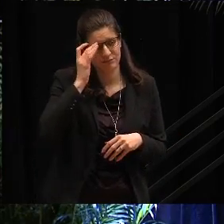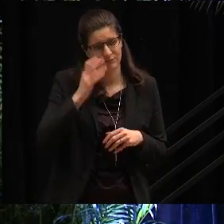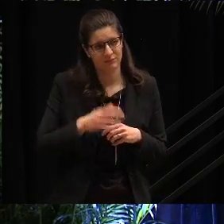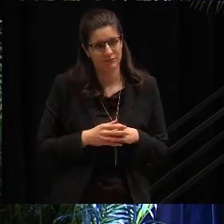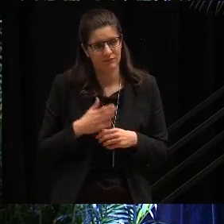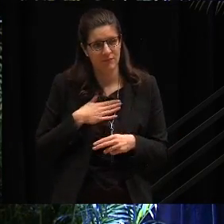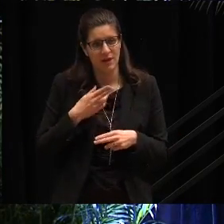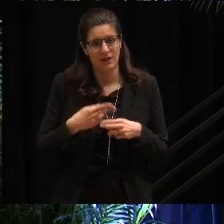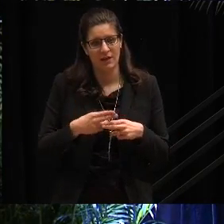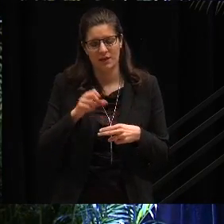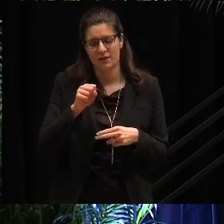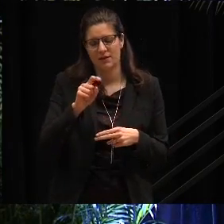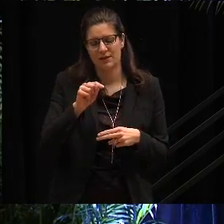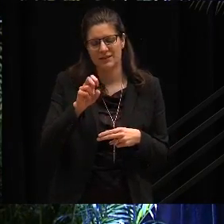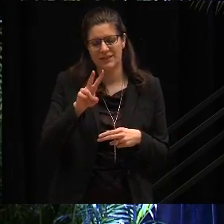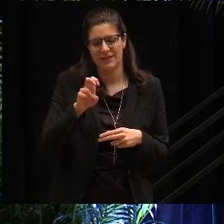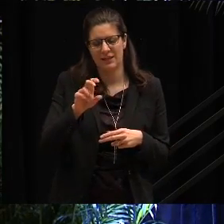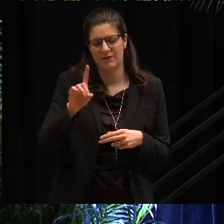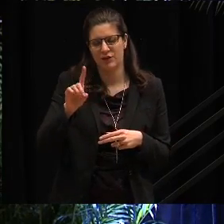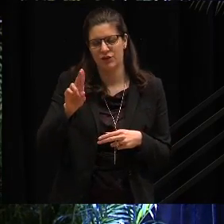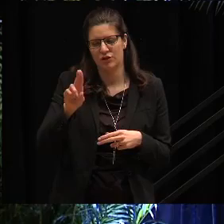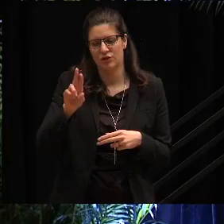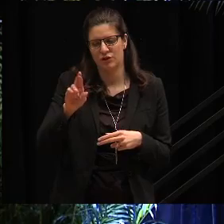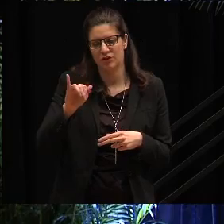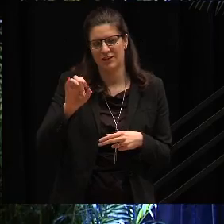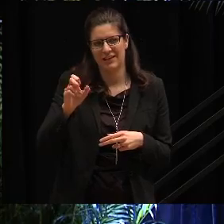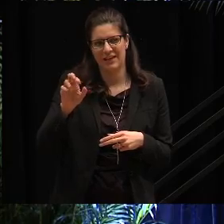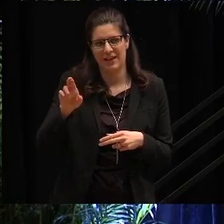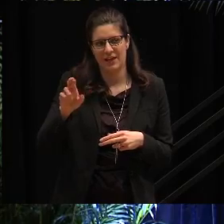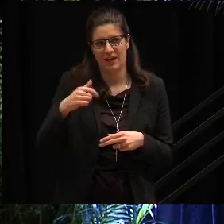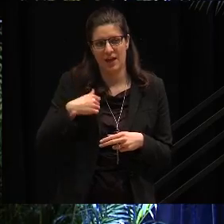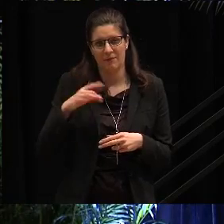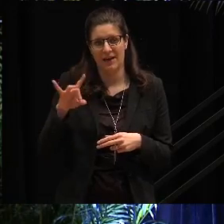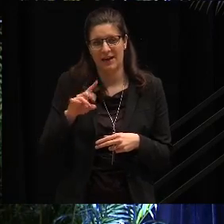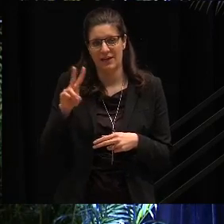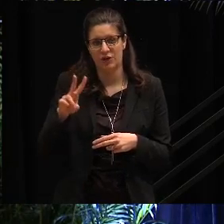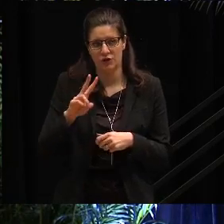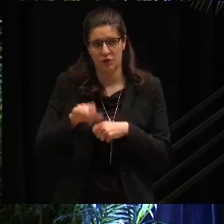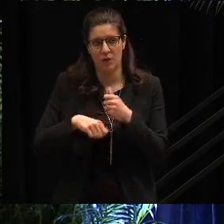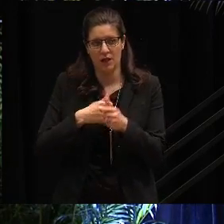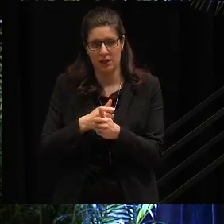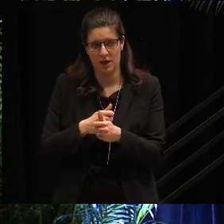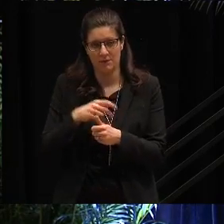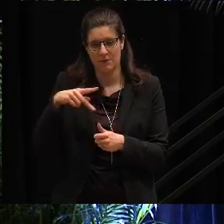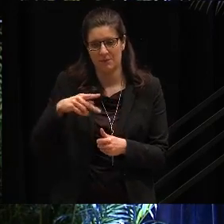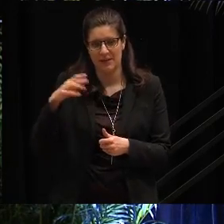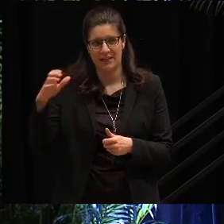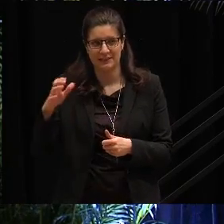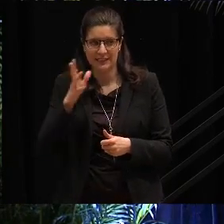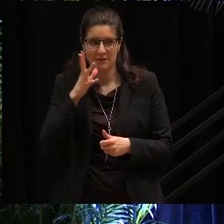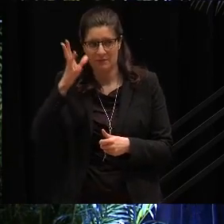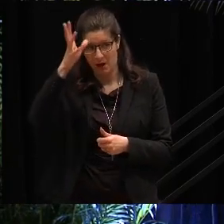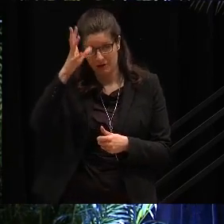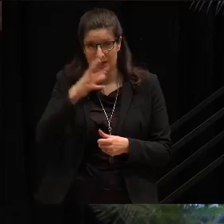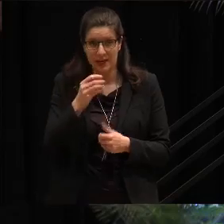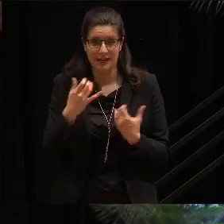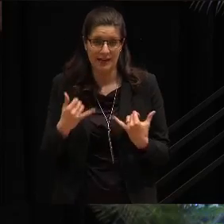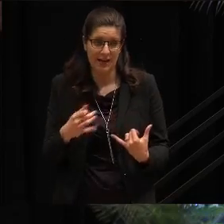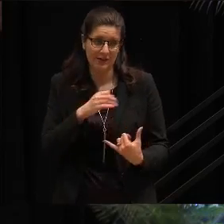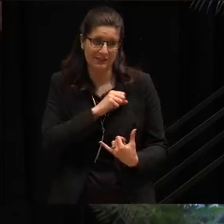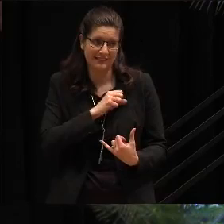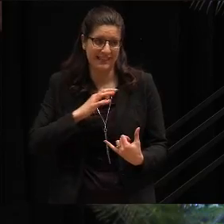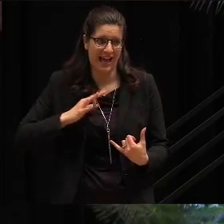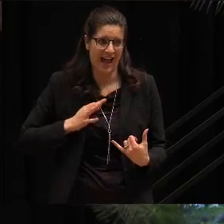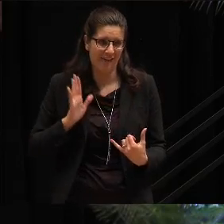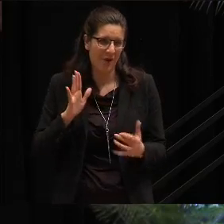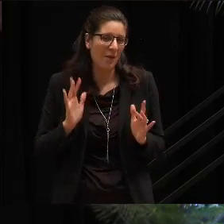My name is Steve Duryea. I'm a 82 alum, PC parent, and I'm on staff right now. I'm going to